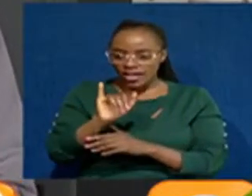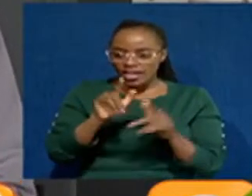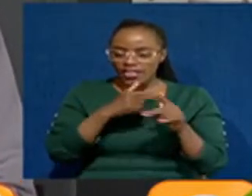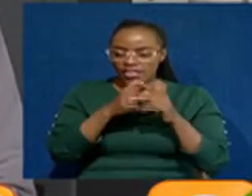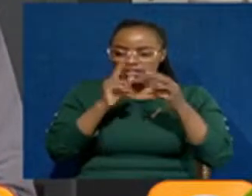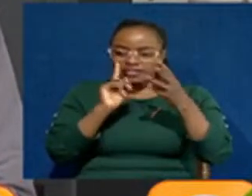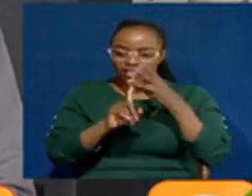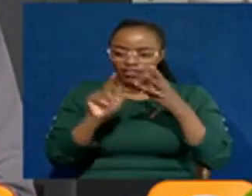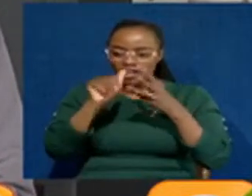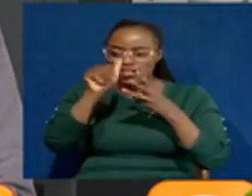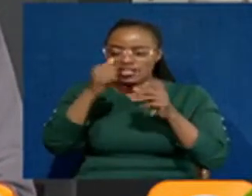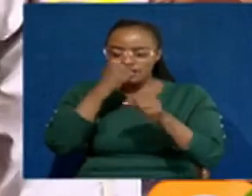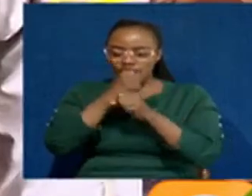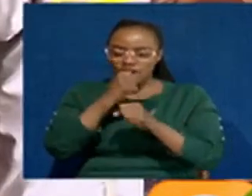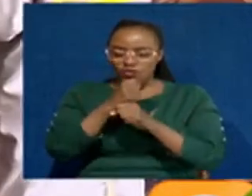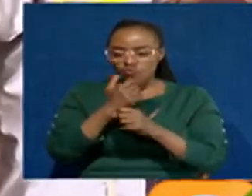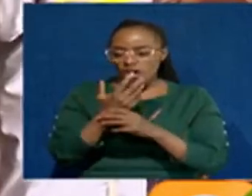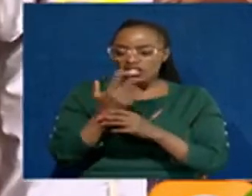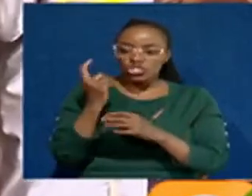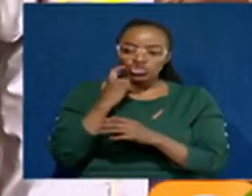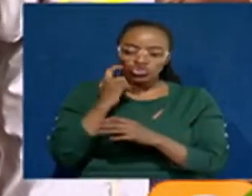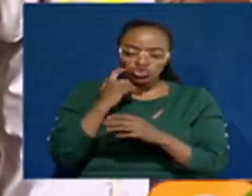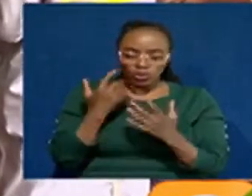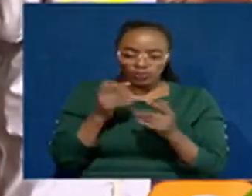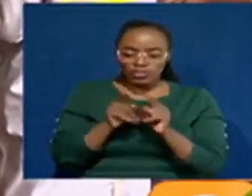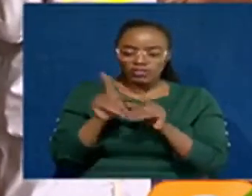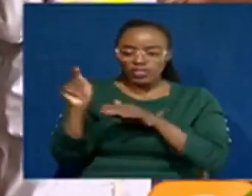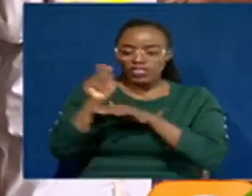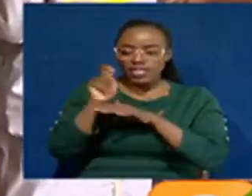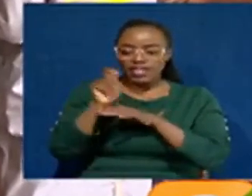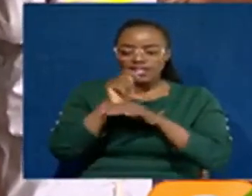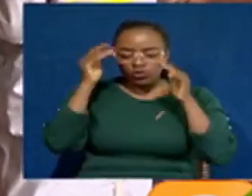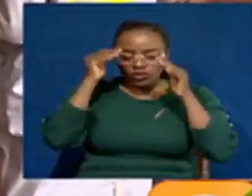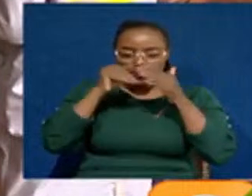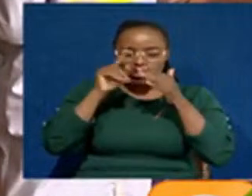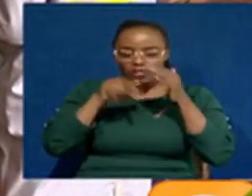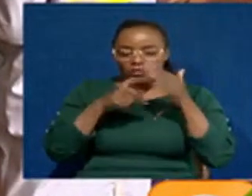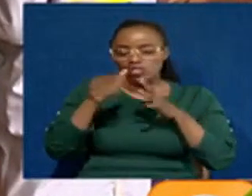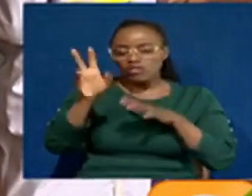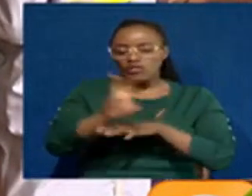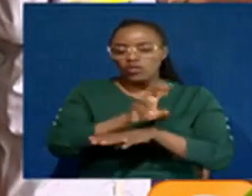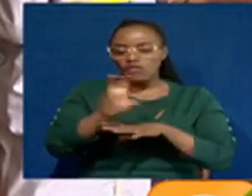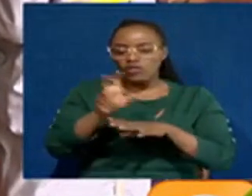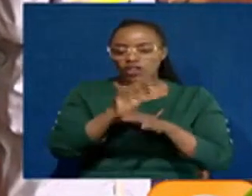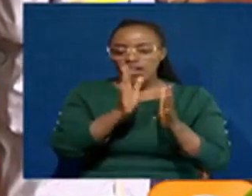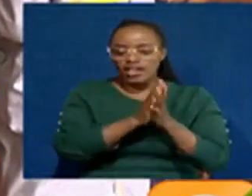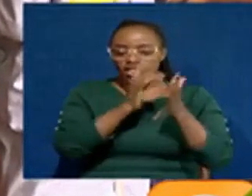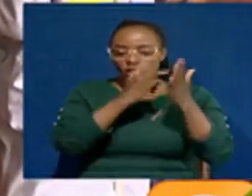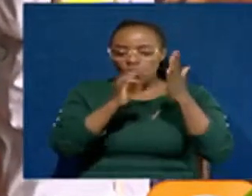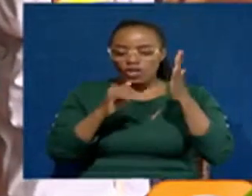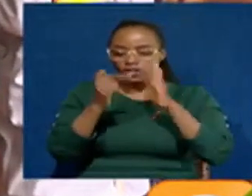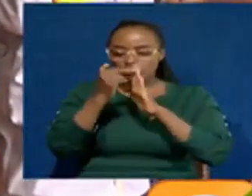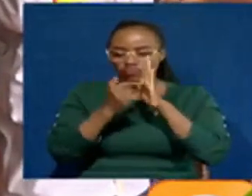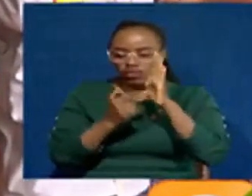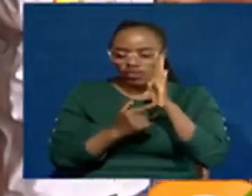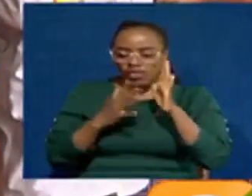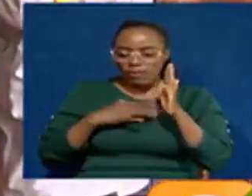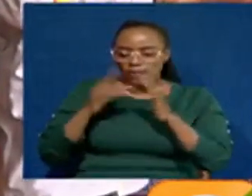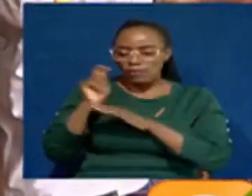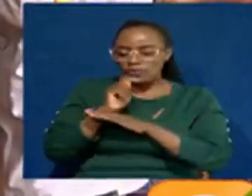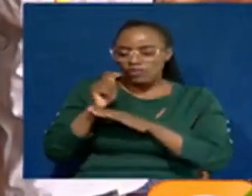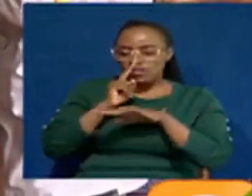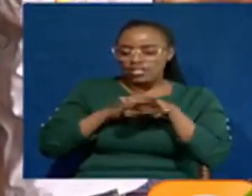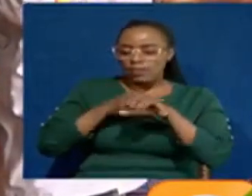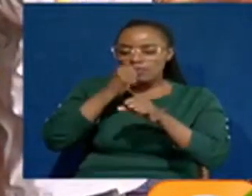1 month is at the workshop. Trainee deals with the supervising and even correcting the trainees as they do